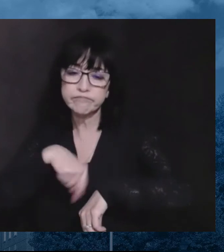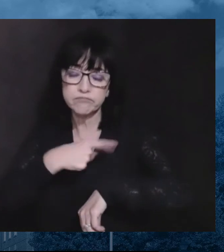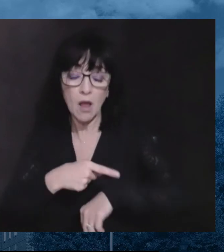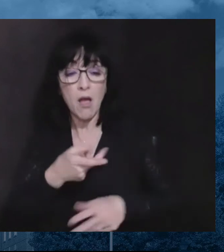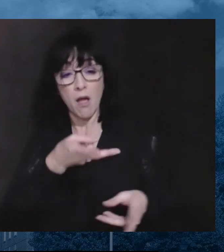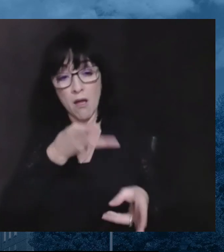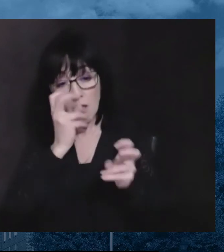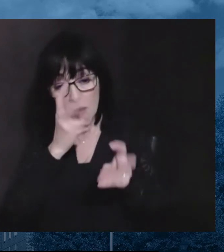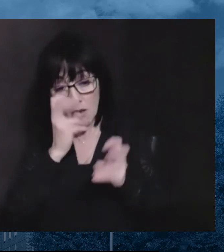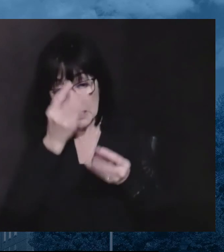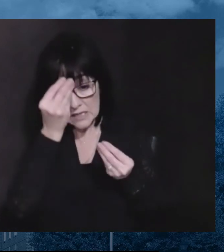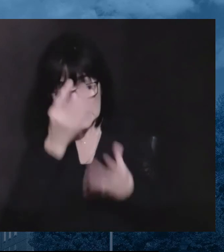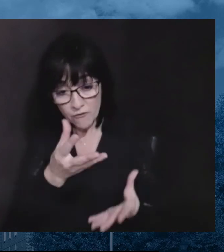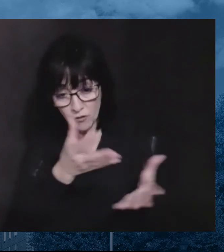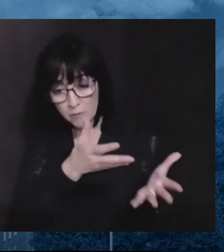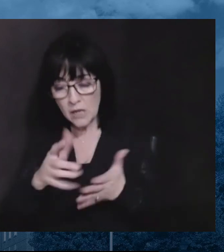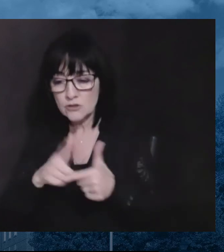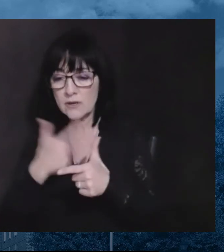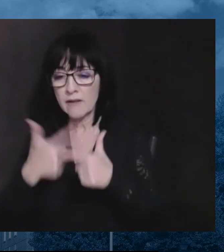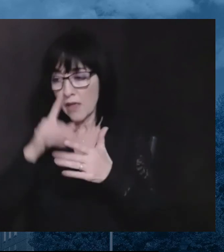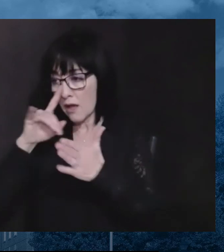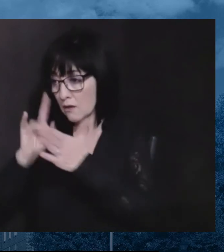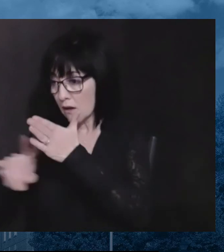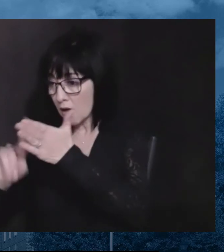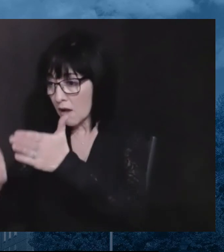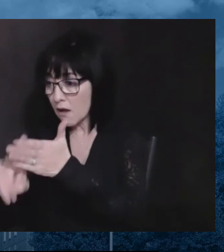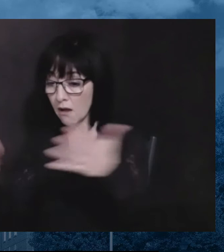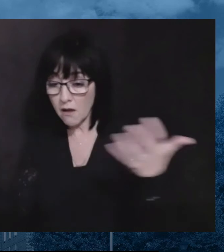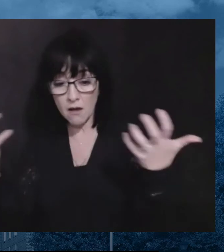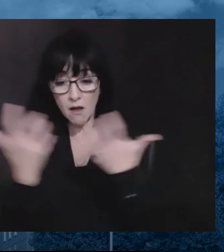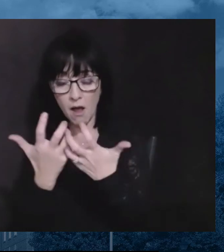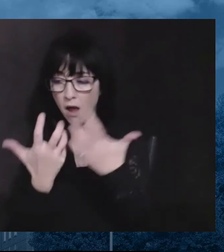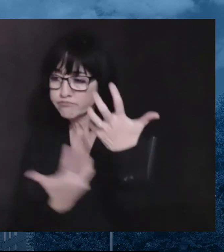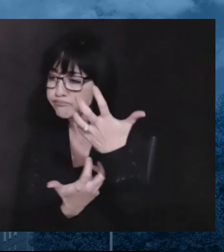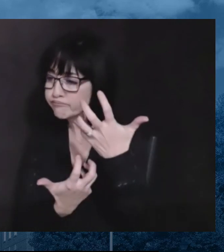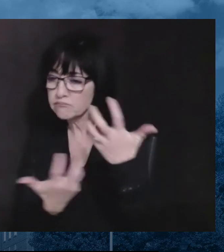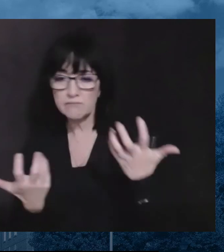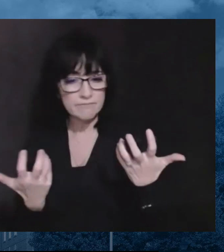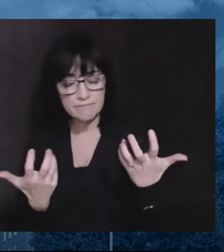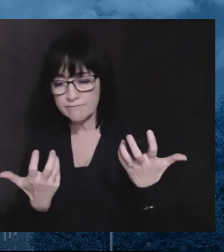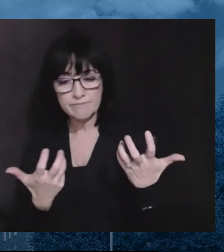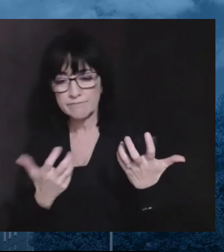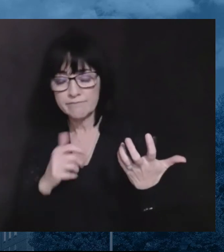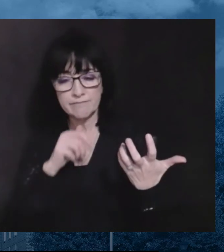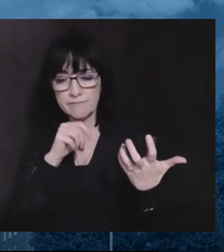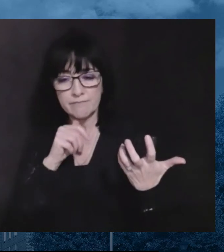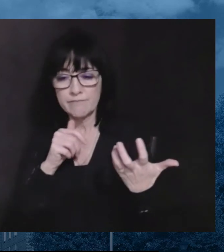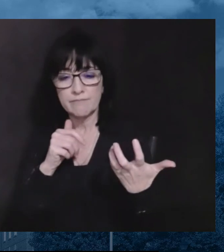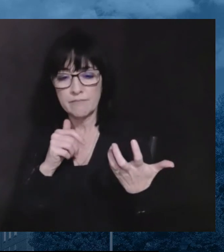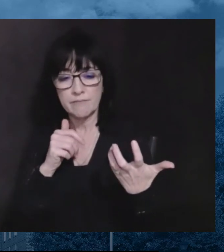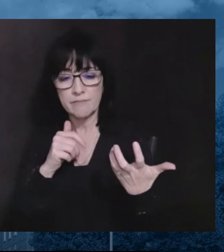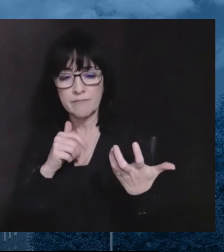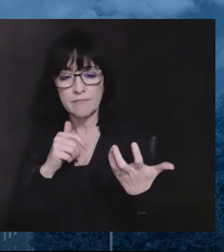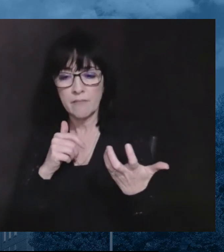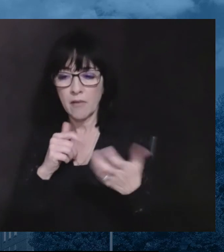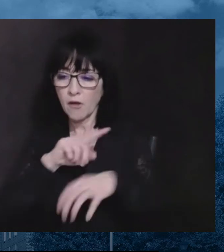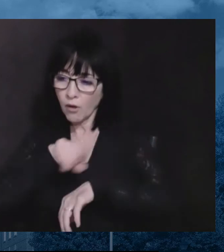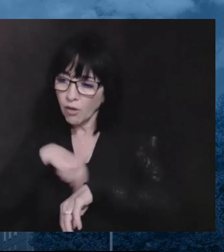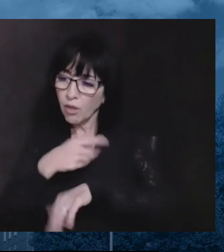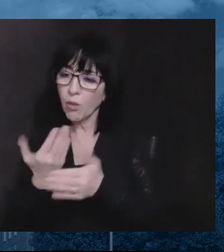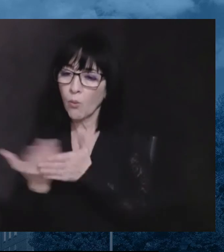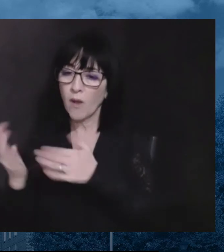facts from the commissioner, and I know in any kind of inquiry, legislators would get the facts